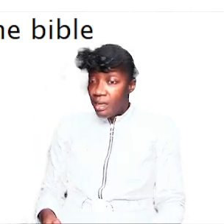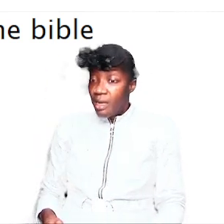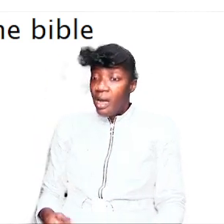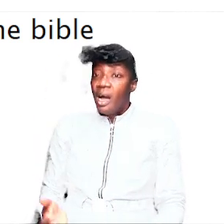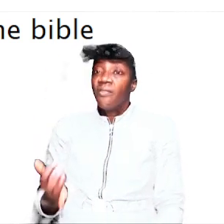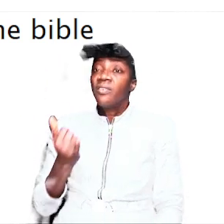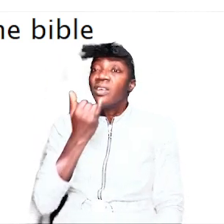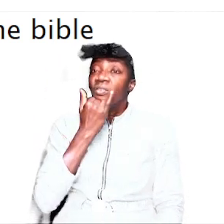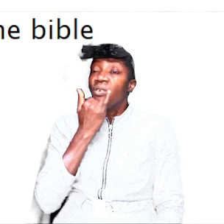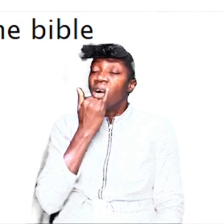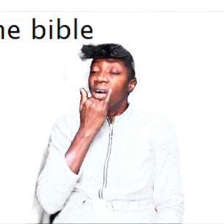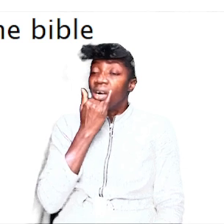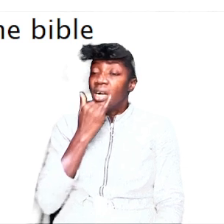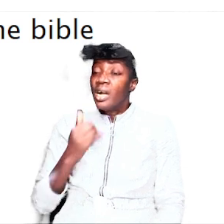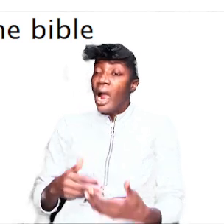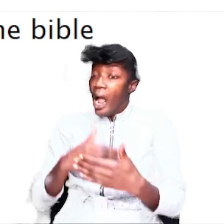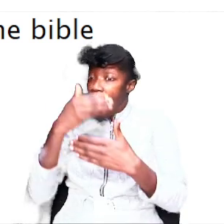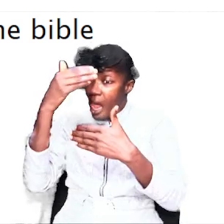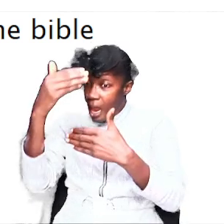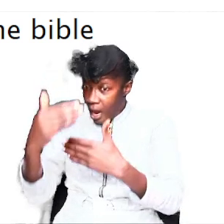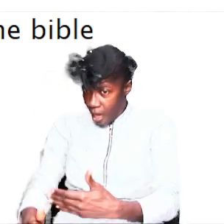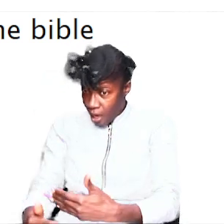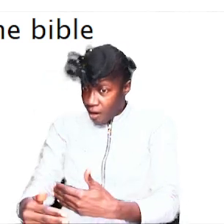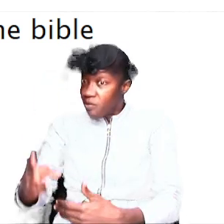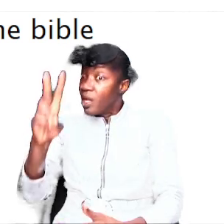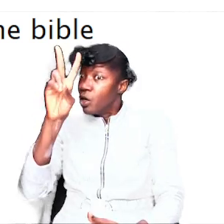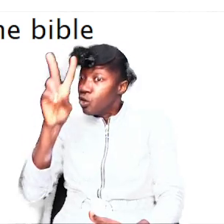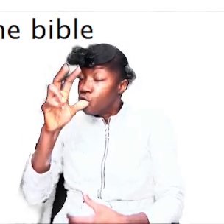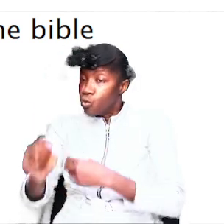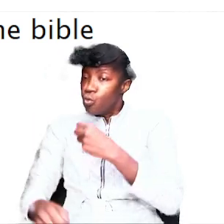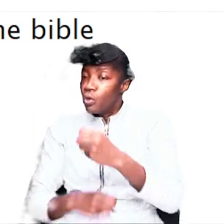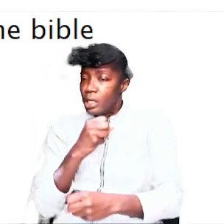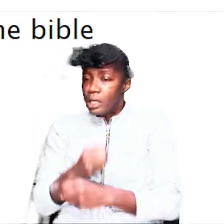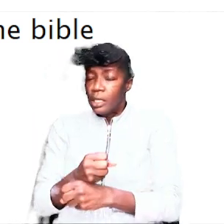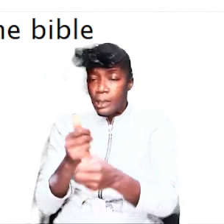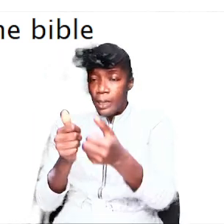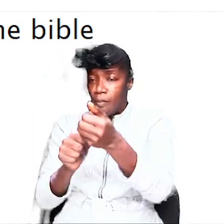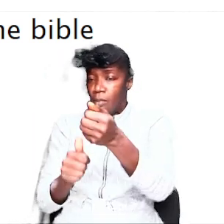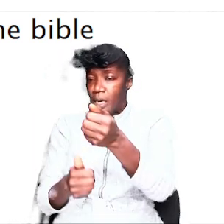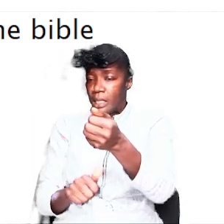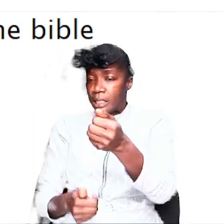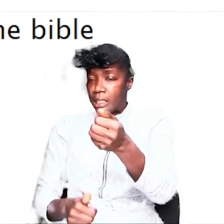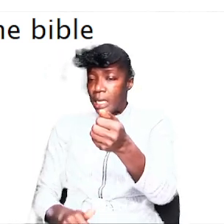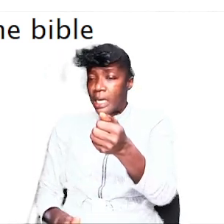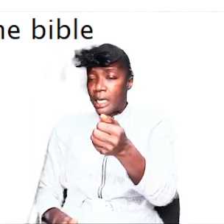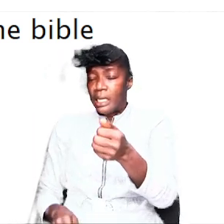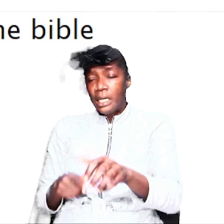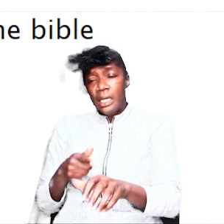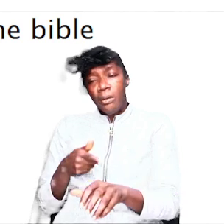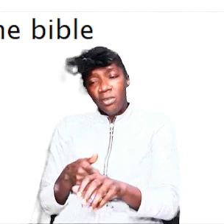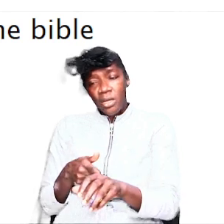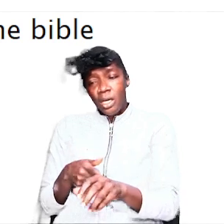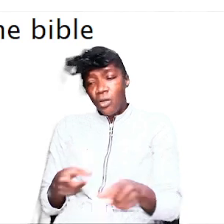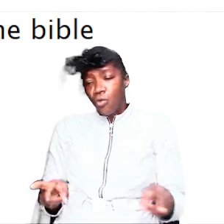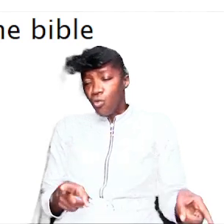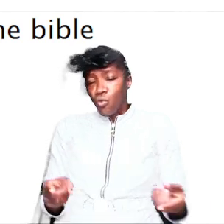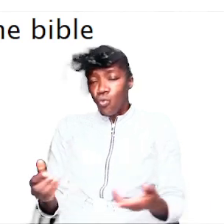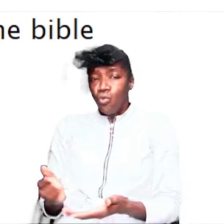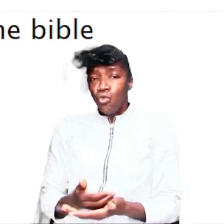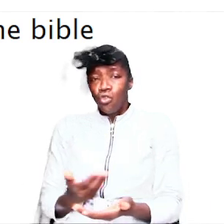So after 2 years, he was in a backslidden state and he began to do some things.